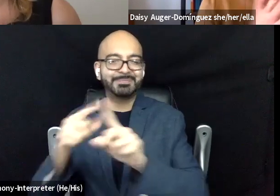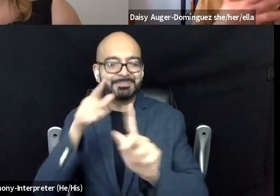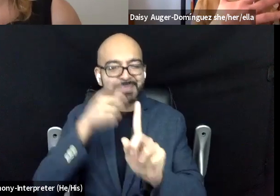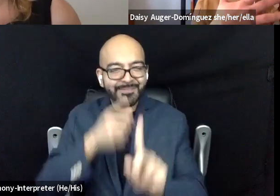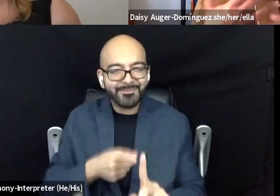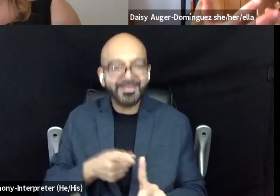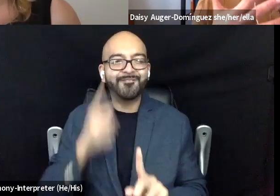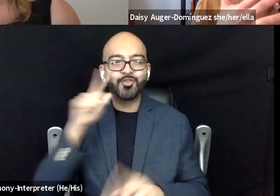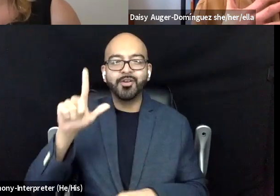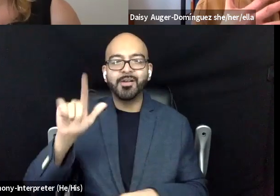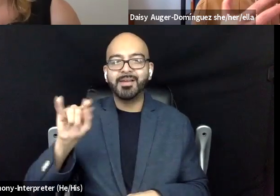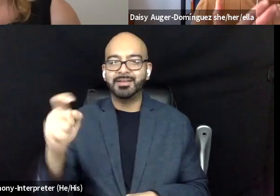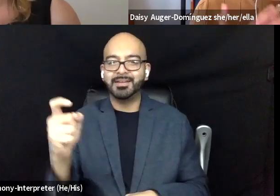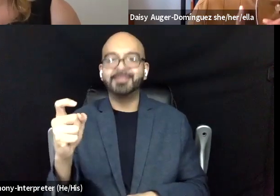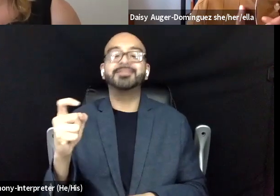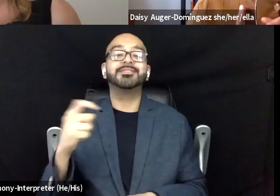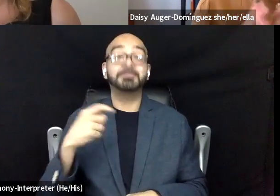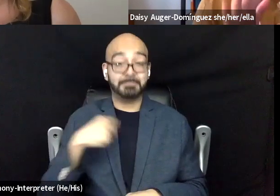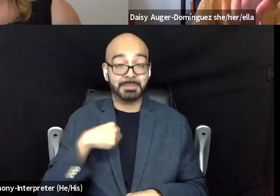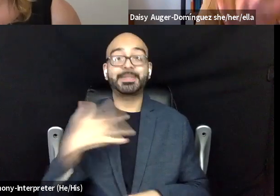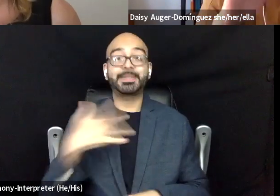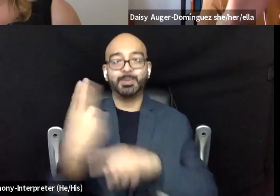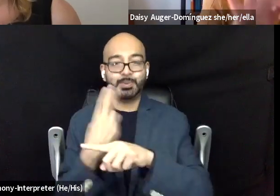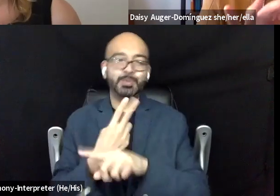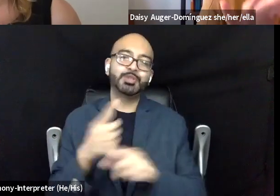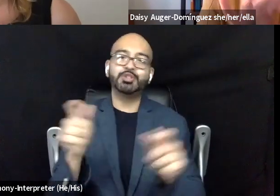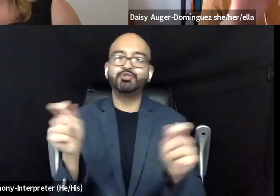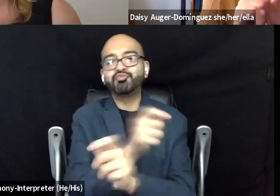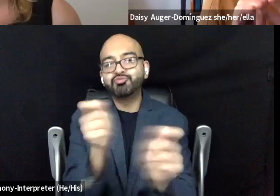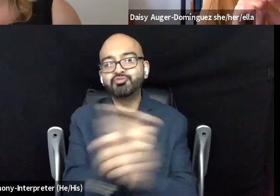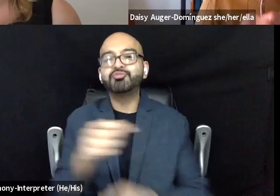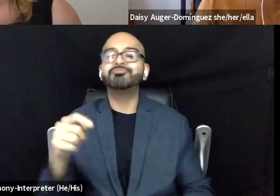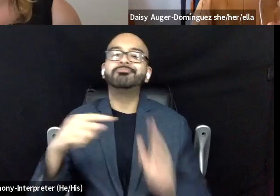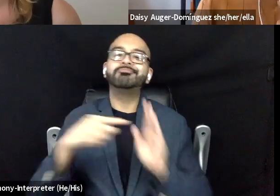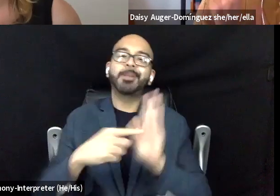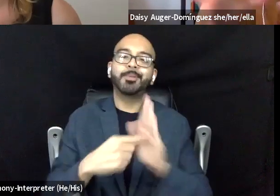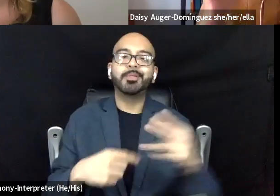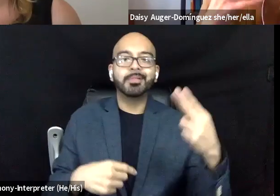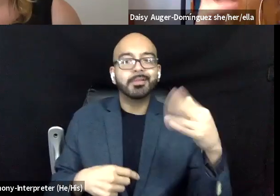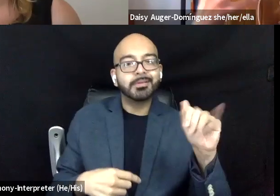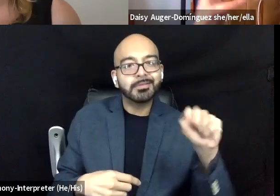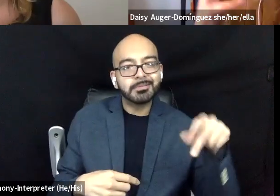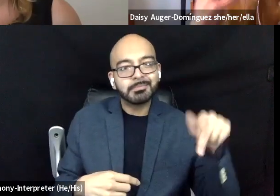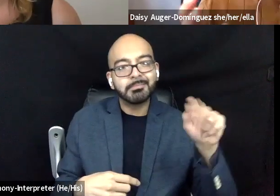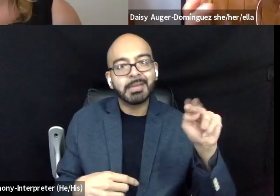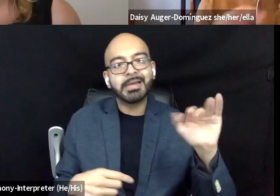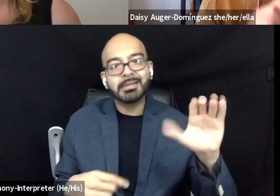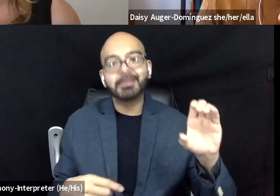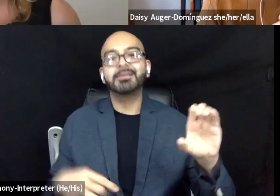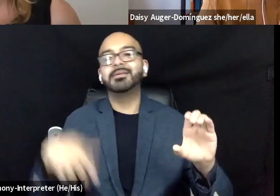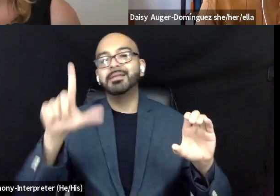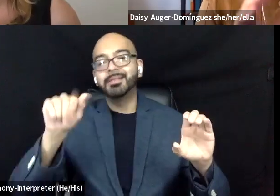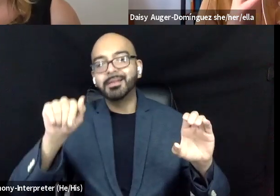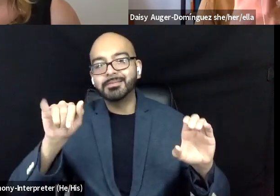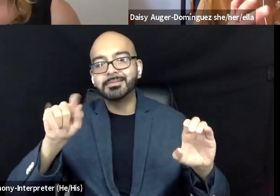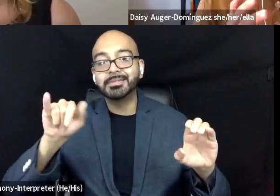I use the terms interchangeably, and I choose to do that. Hispanic, Latina, Latinx. So here's where they come from.